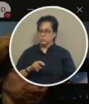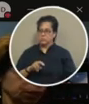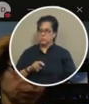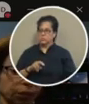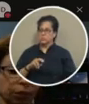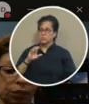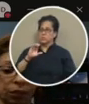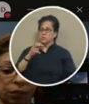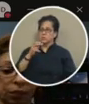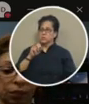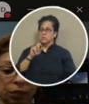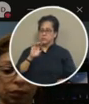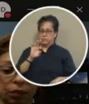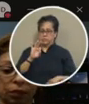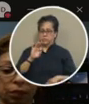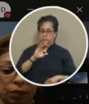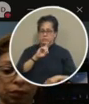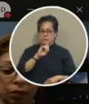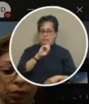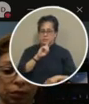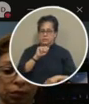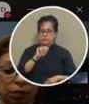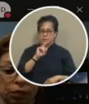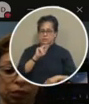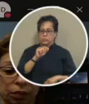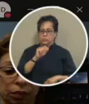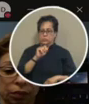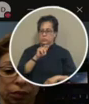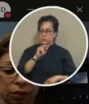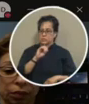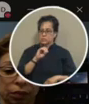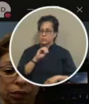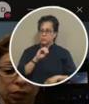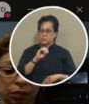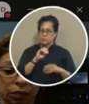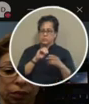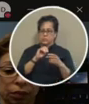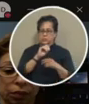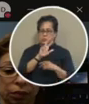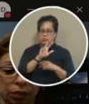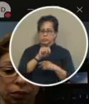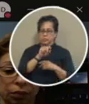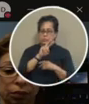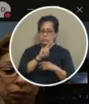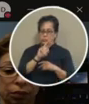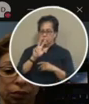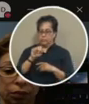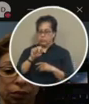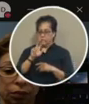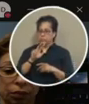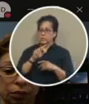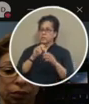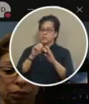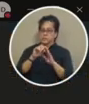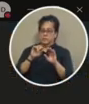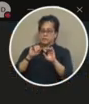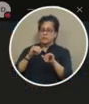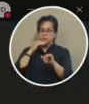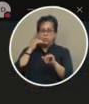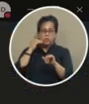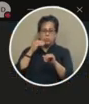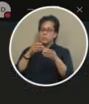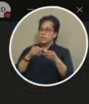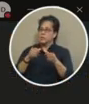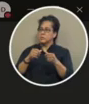3.2, this is Chief DiAgostino. This is an application for 3.2 and 3.3 are related. They're both applications for State Homeland Security